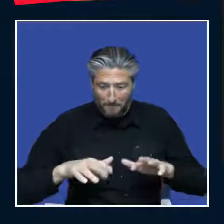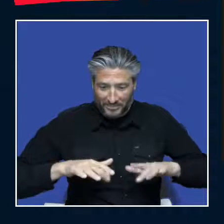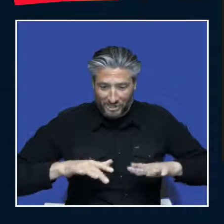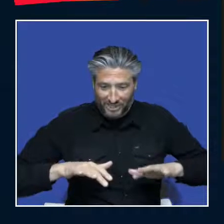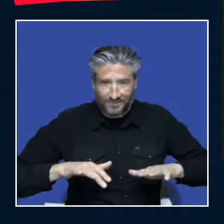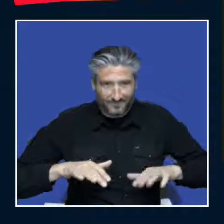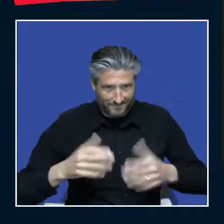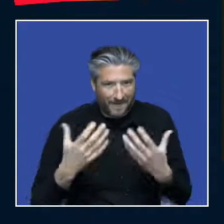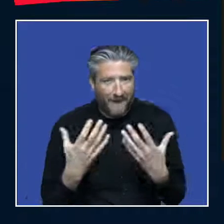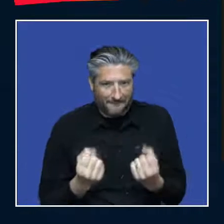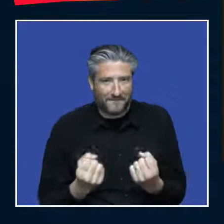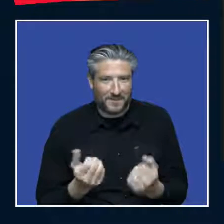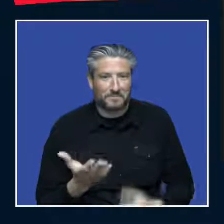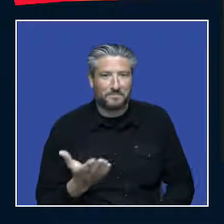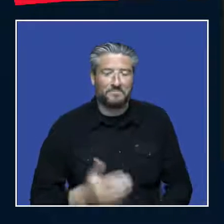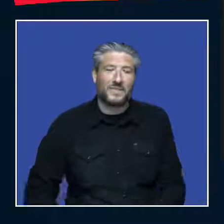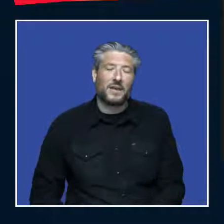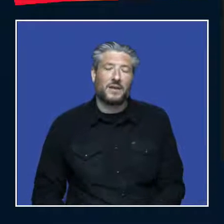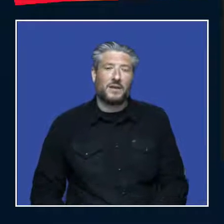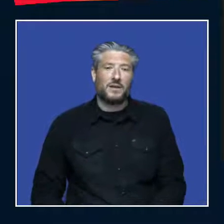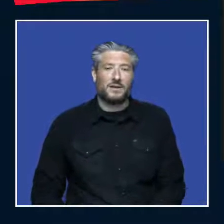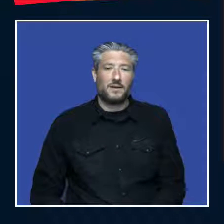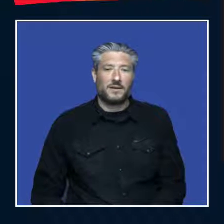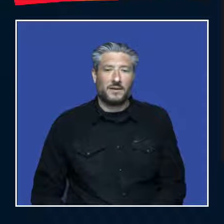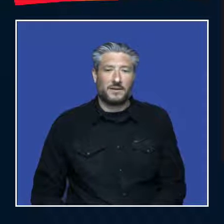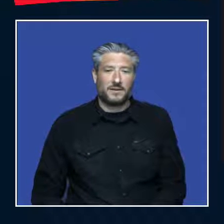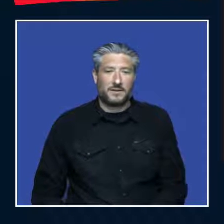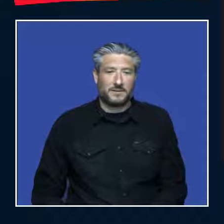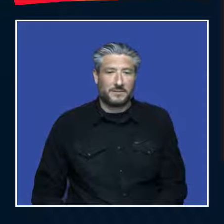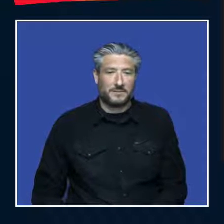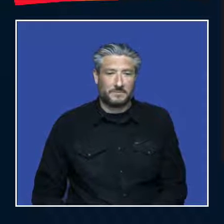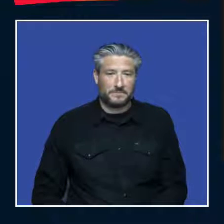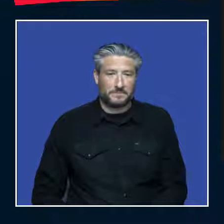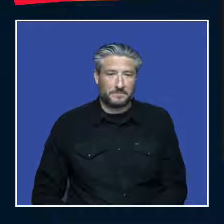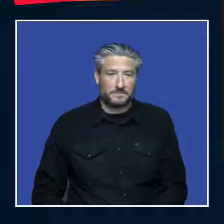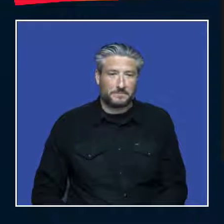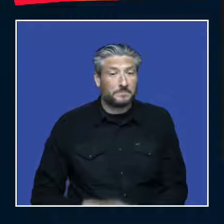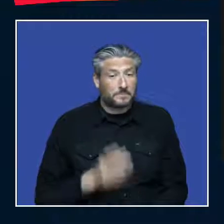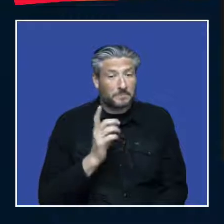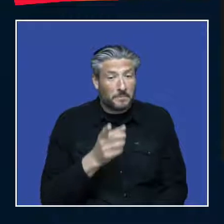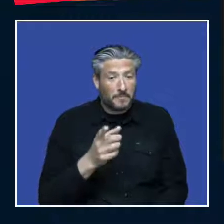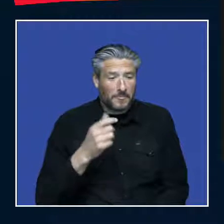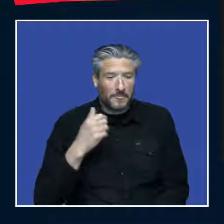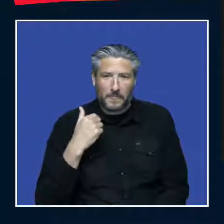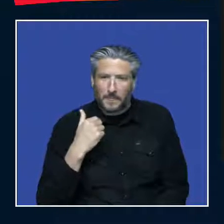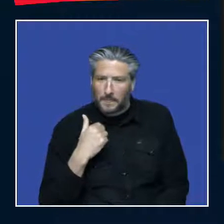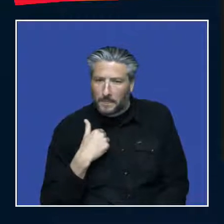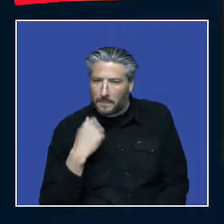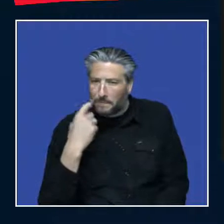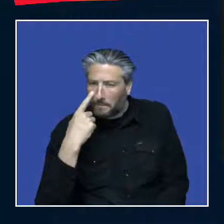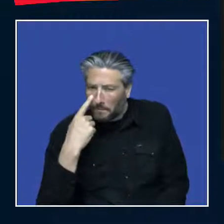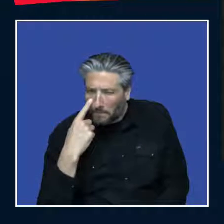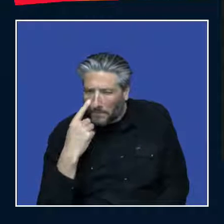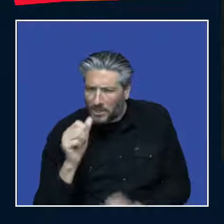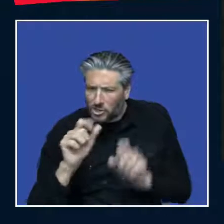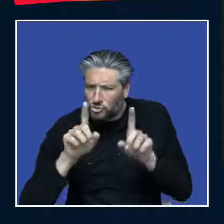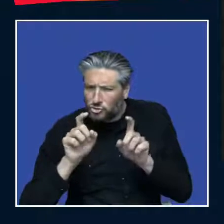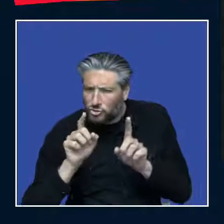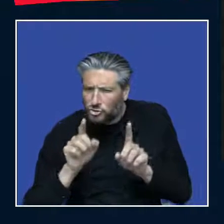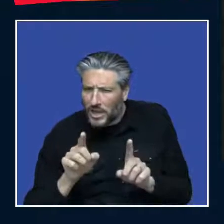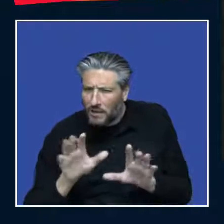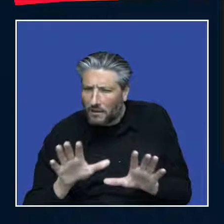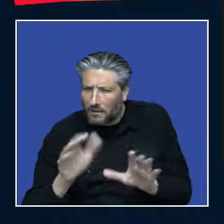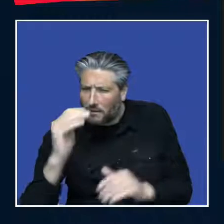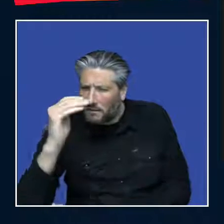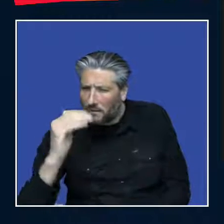easily, I can just go on deployment, check deployment center, and then here I can just turn on the continuous